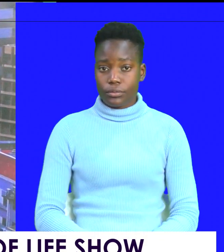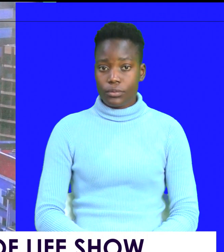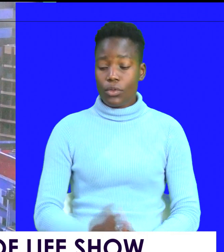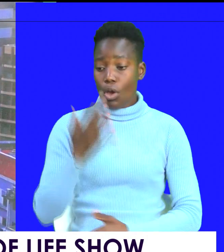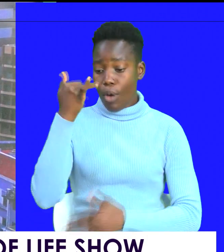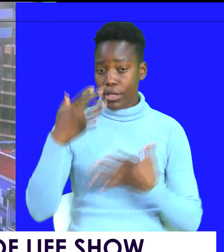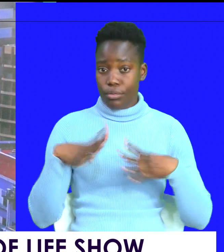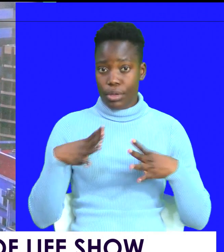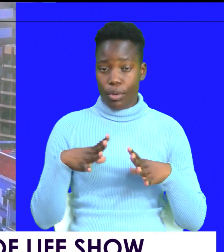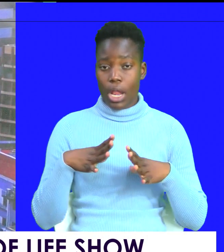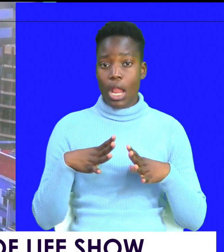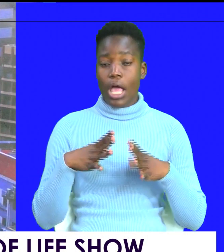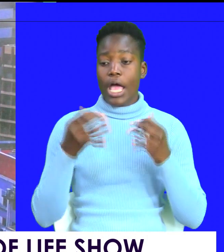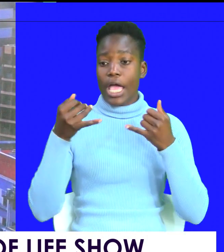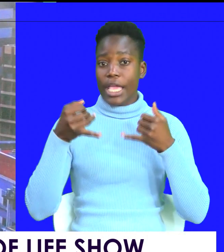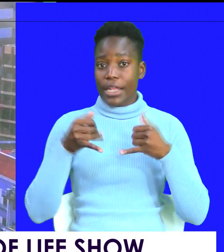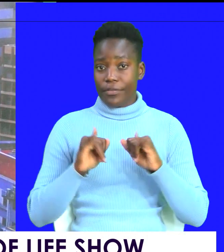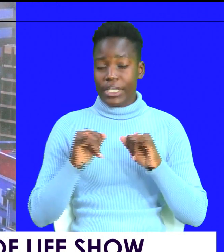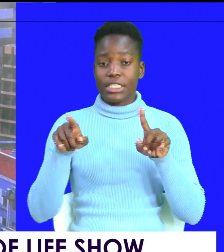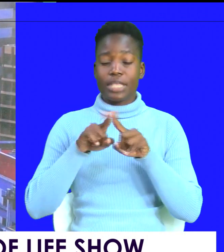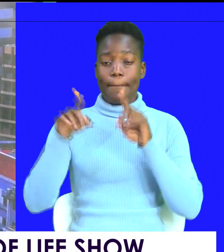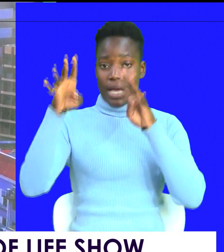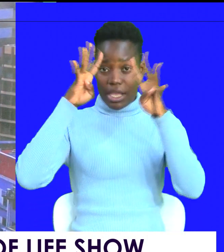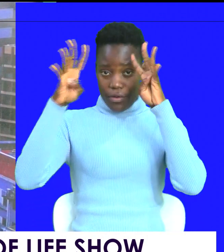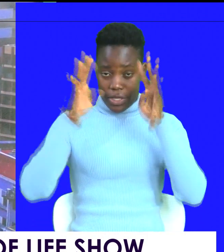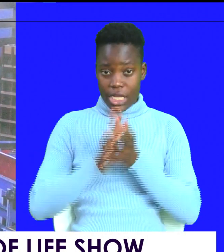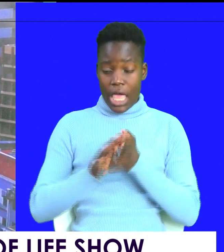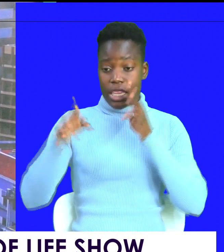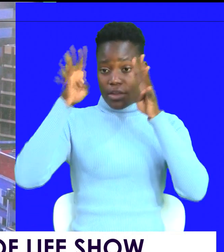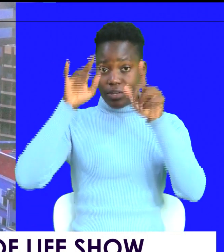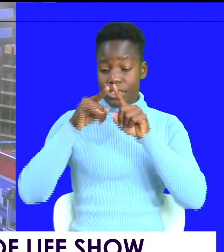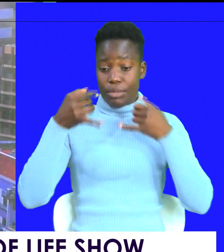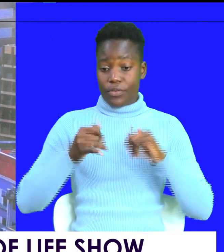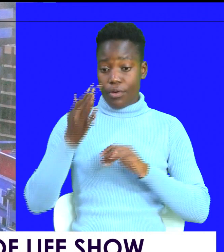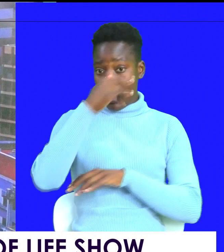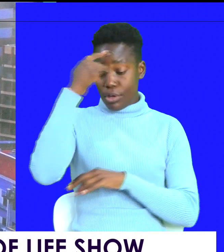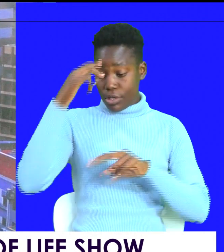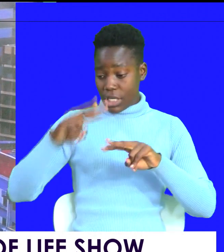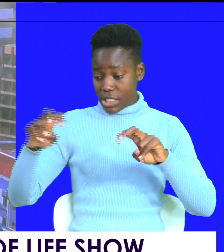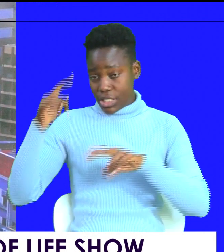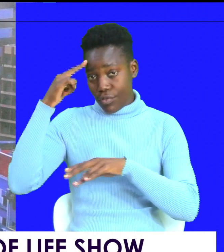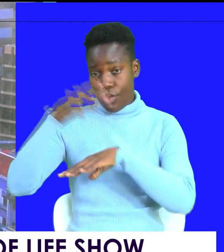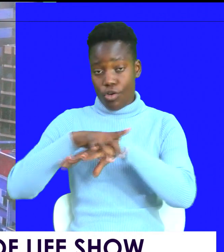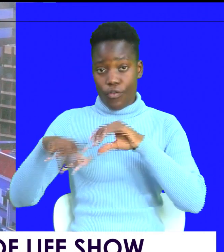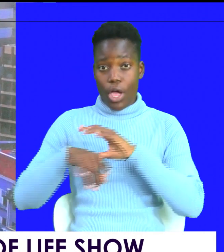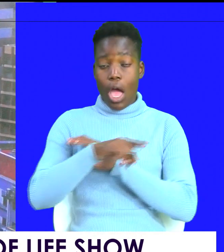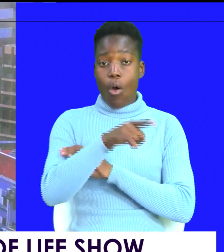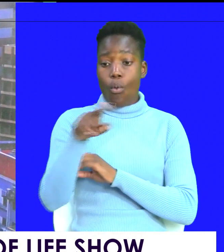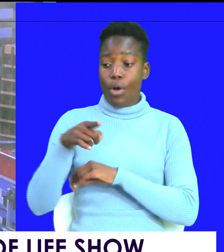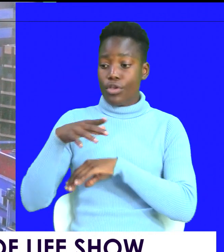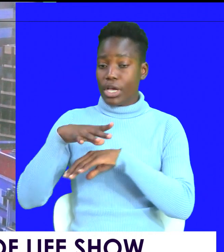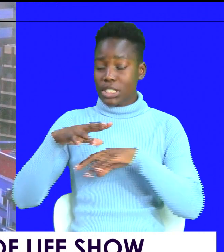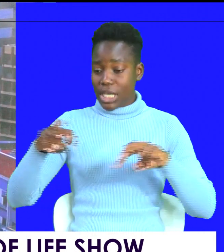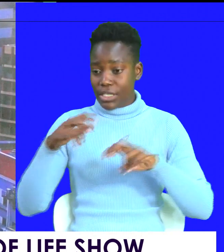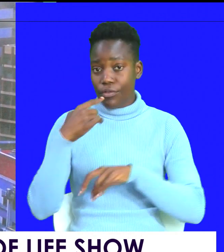do people invent? Why do people innovate? They innovate and invent because they are looking for comfort. You are looking for better ways